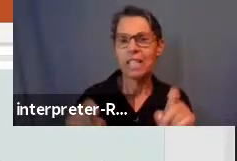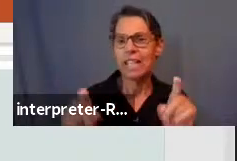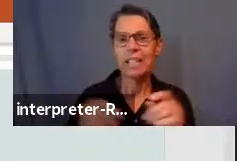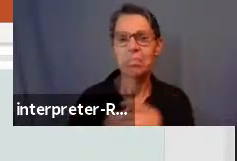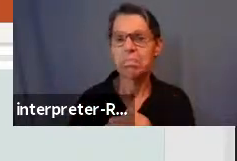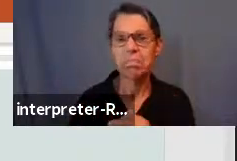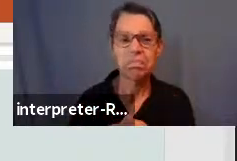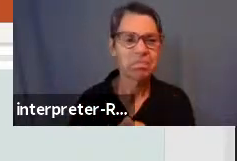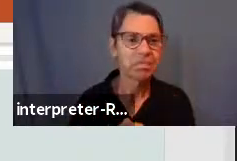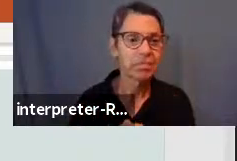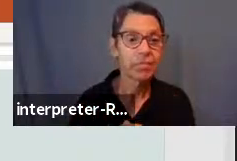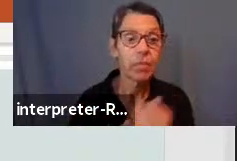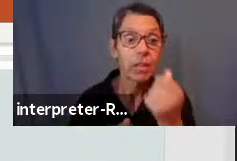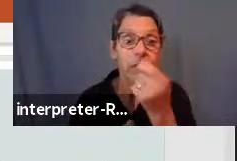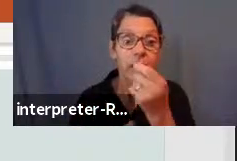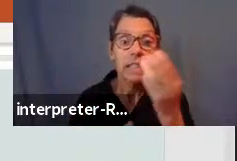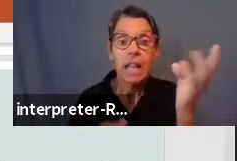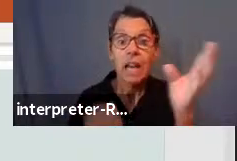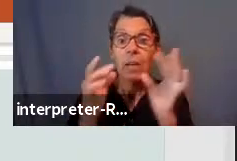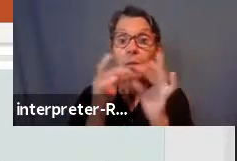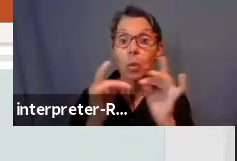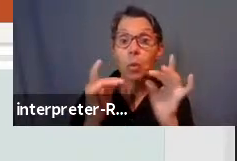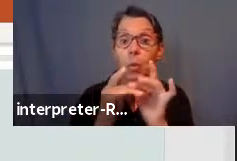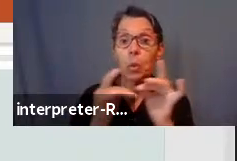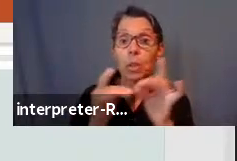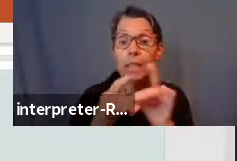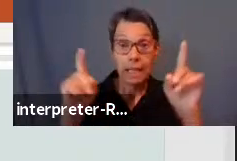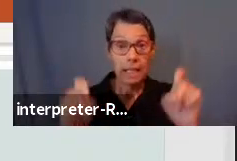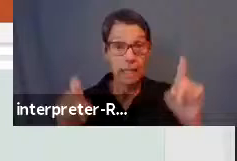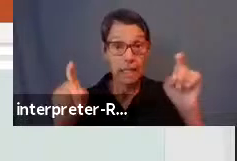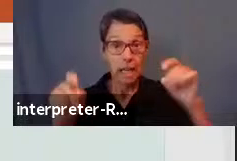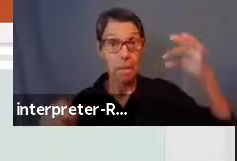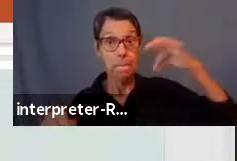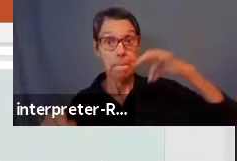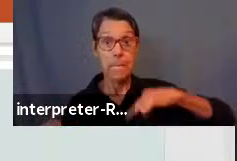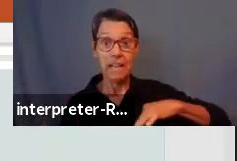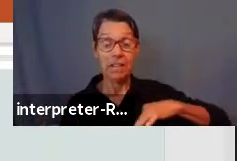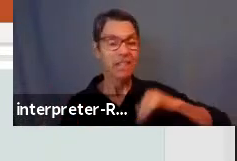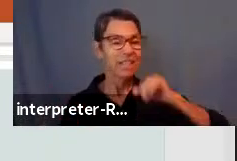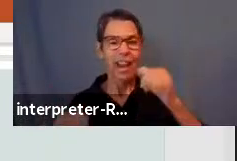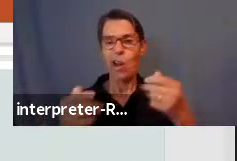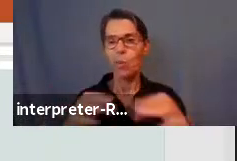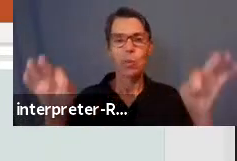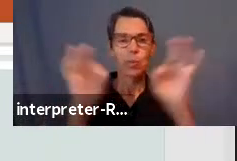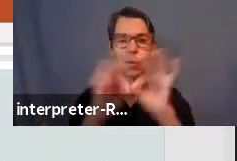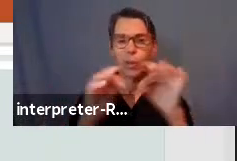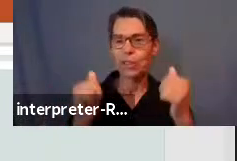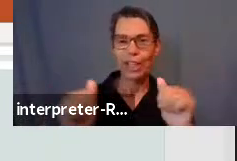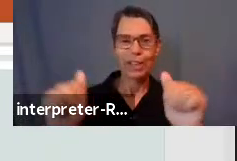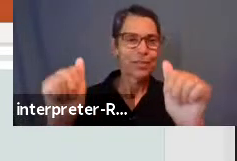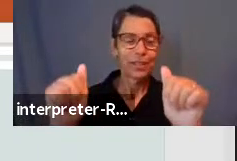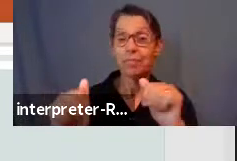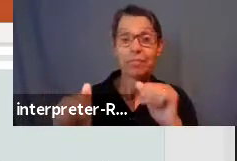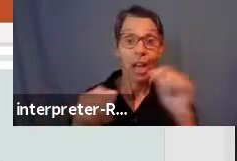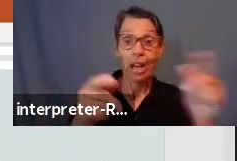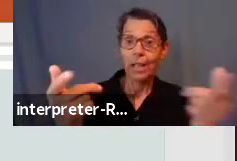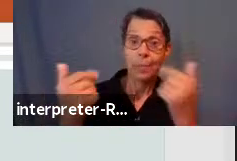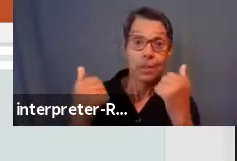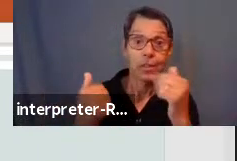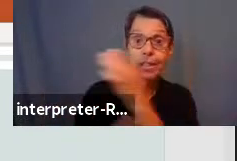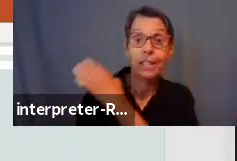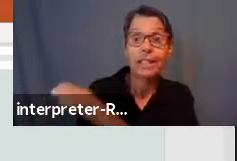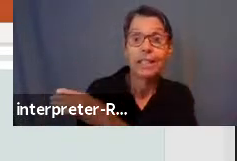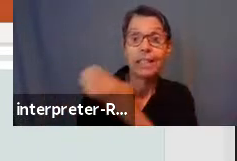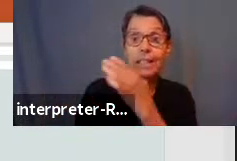certain patients who responded who didn't think the benefit of testing was worth the effort, either whether coming to the clinic to get it or,